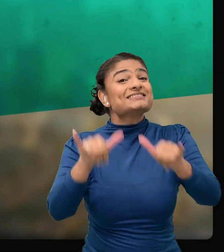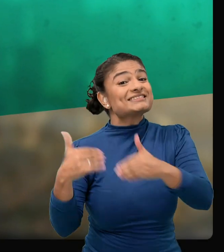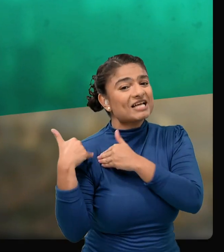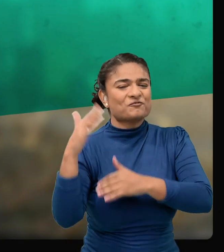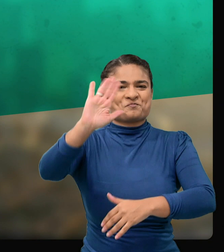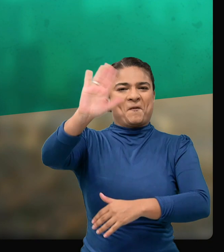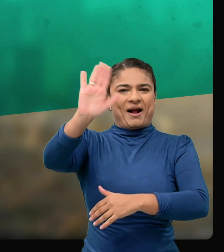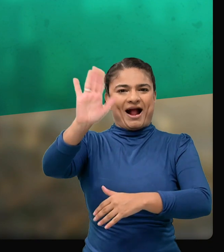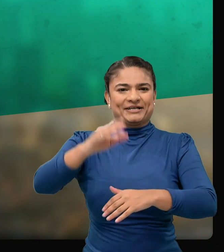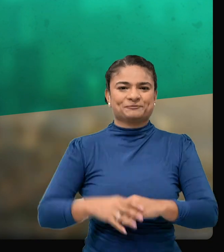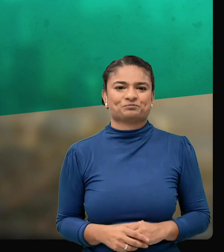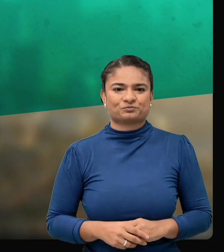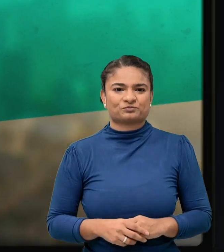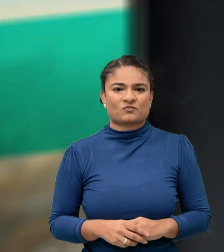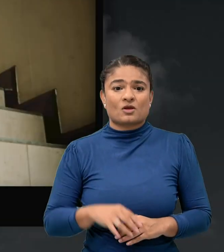be safe. Goodbye.